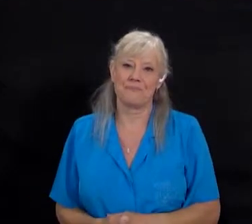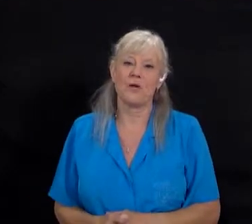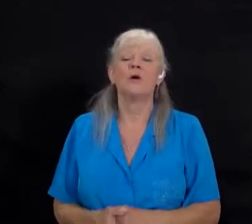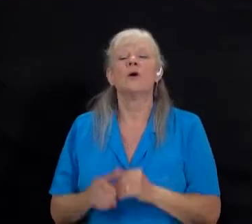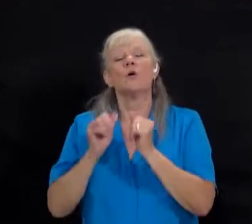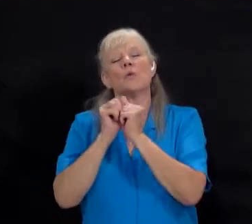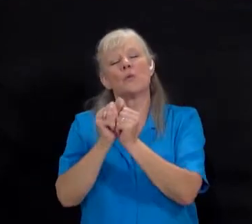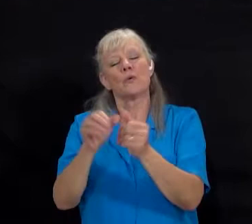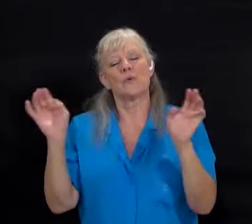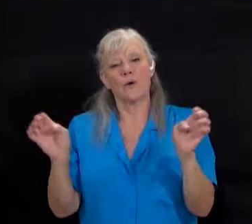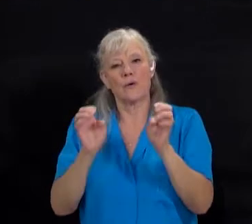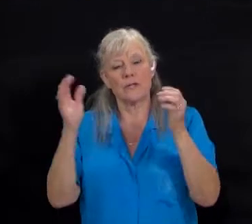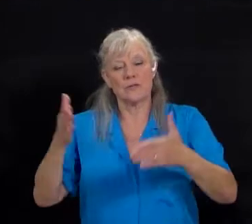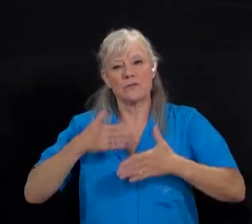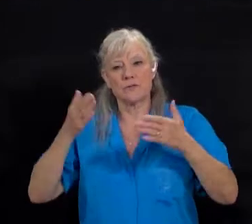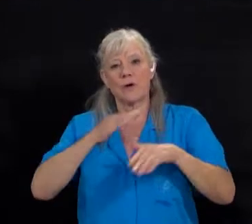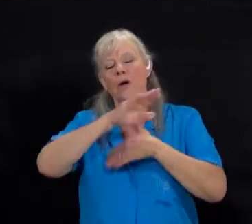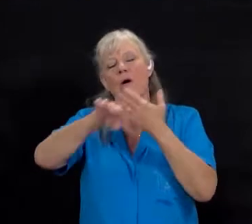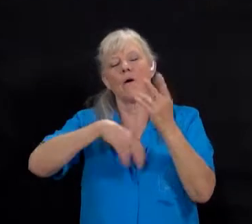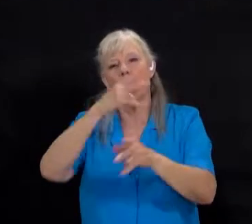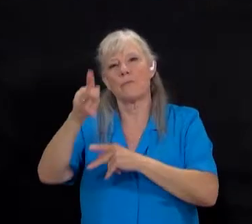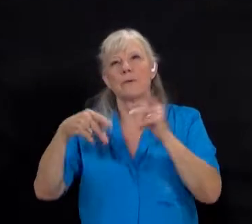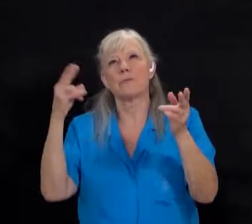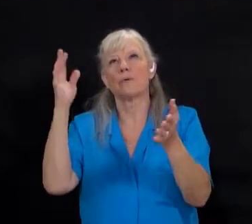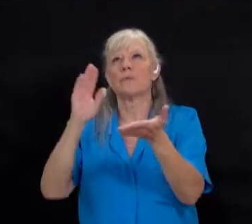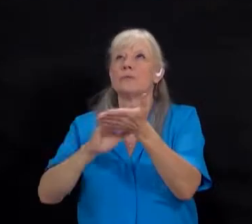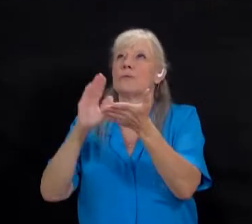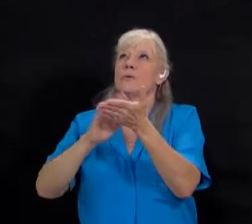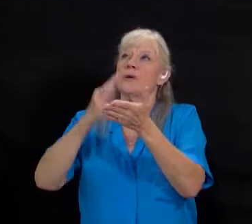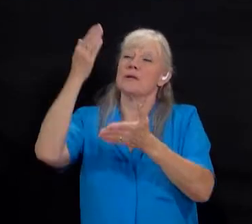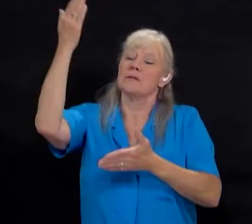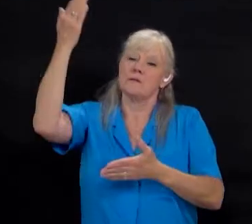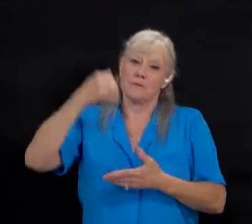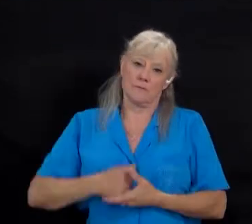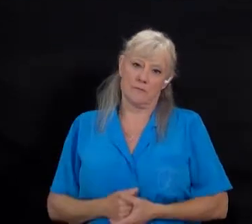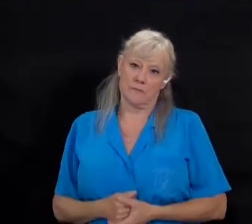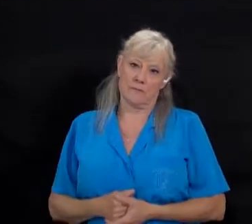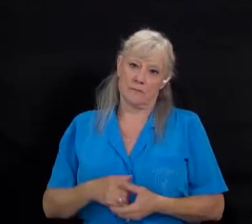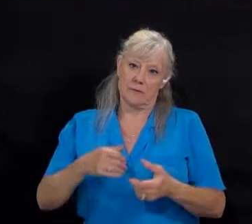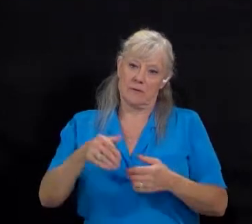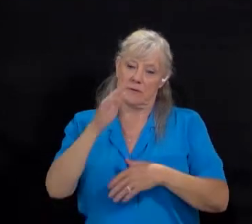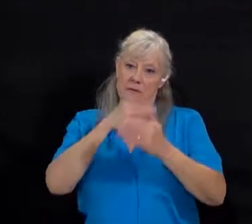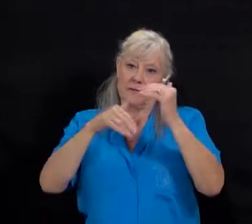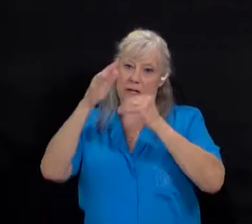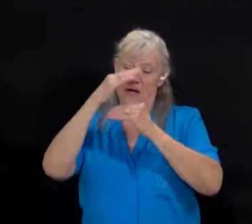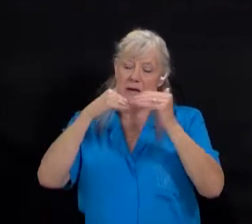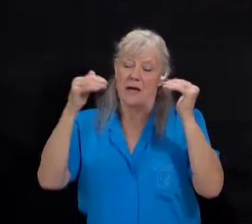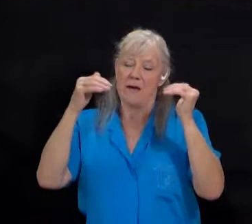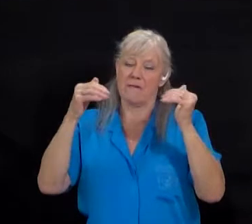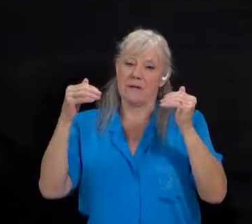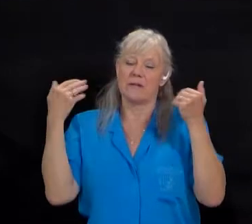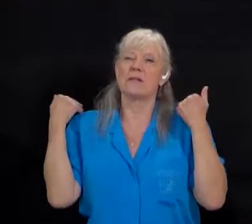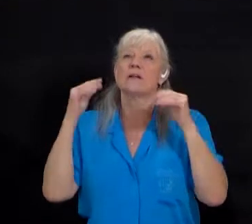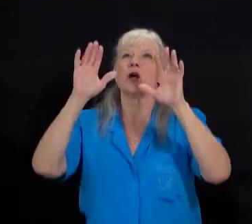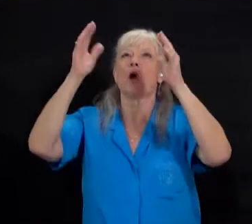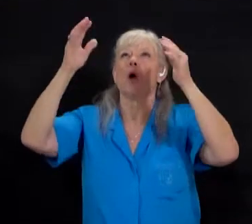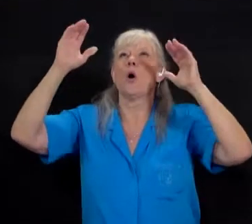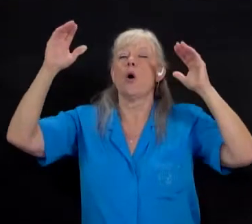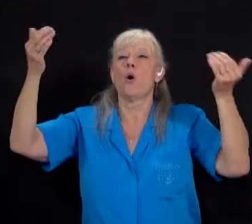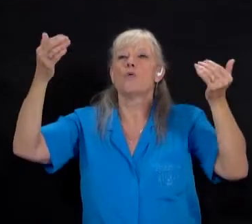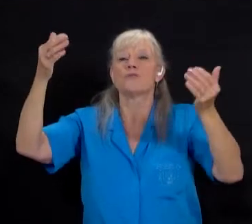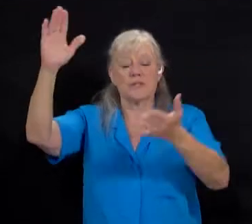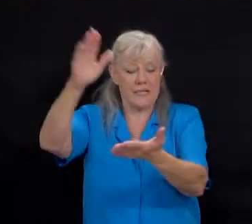joy, every land, every people exults in your praise, and even the heavenly powers with angelic hosts sing together